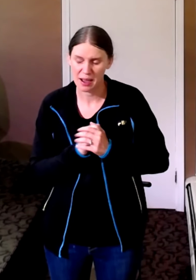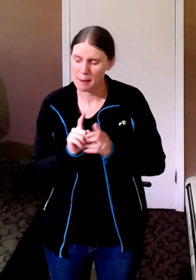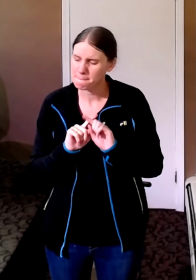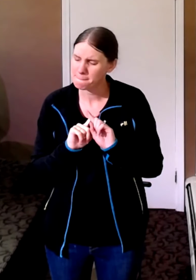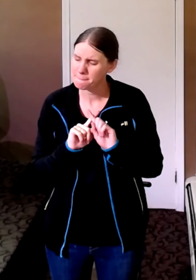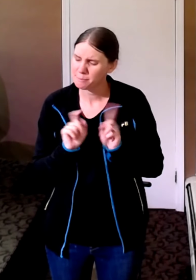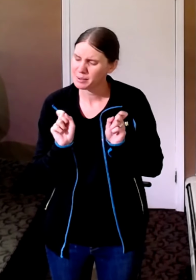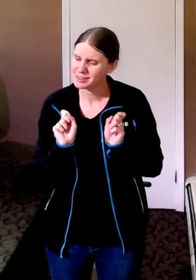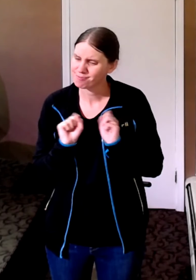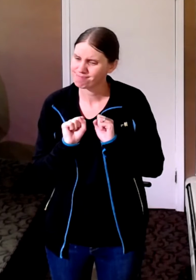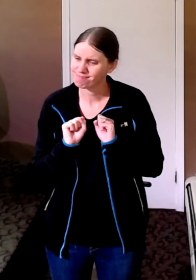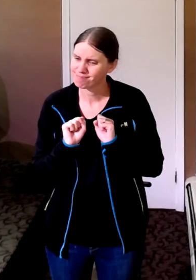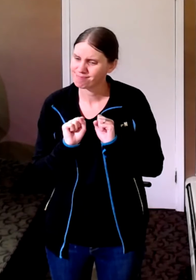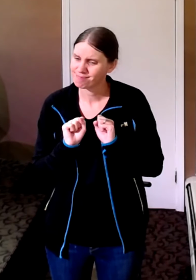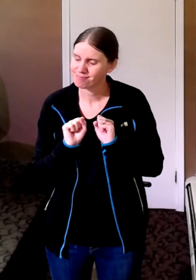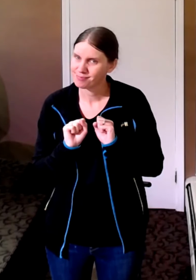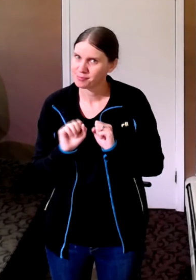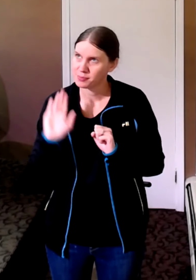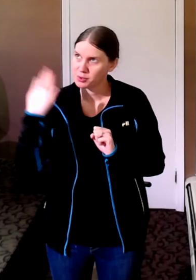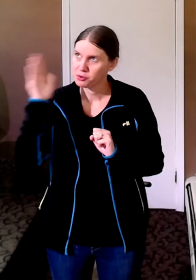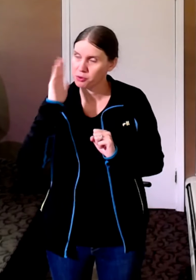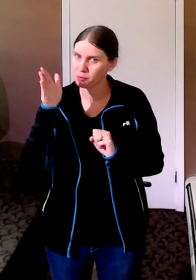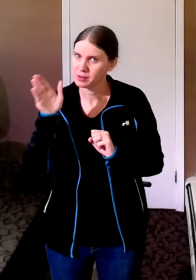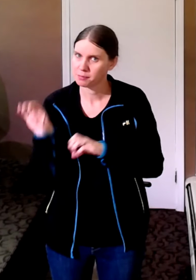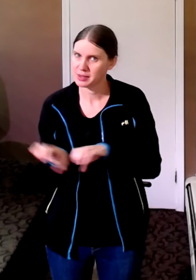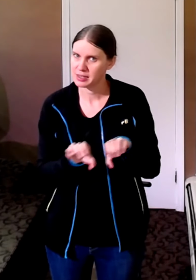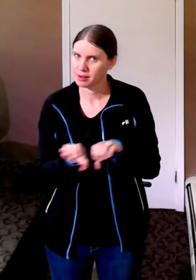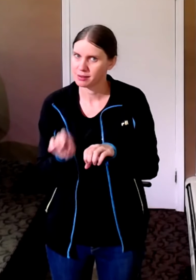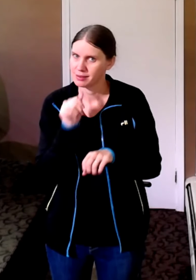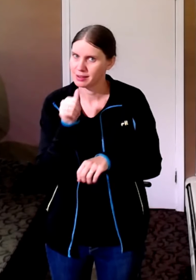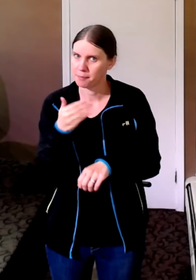But Thy will be done.